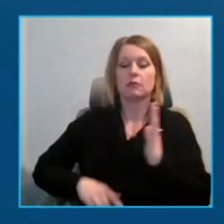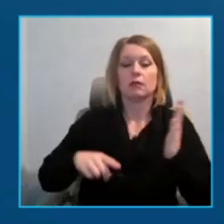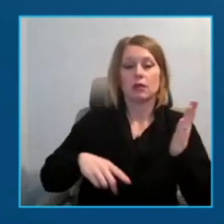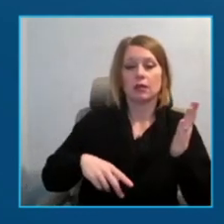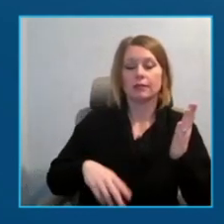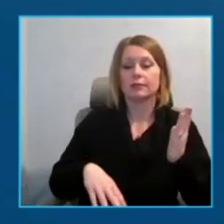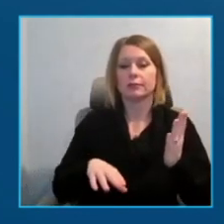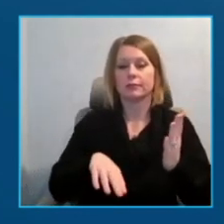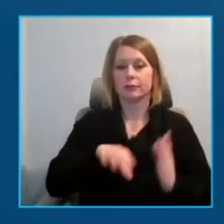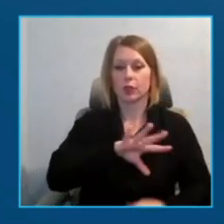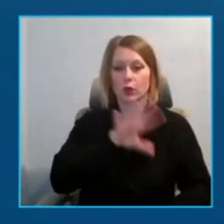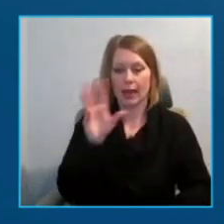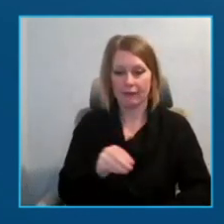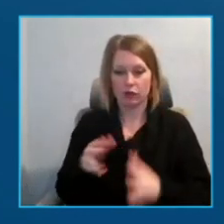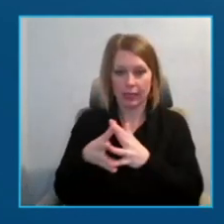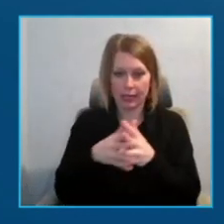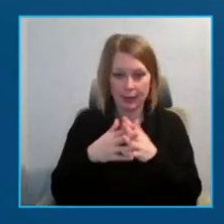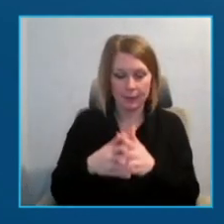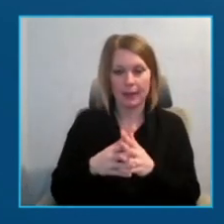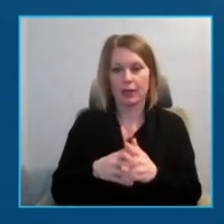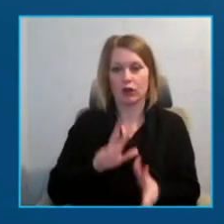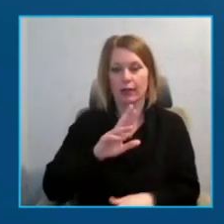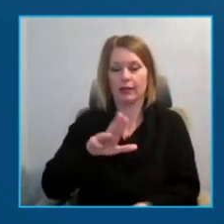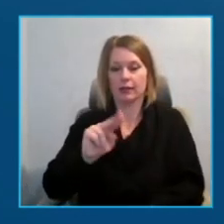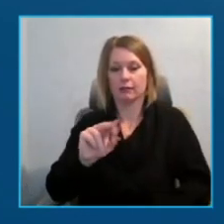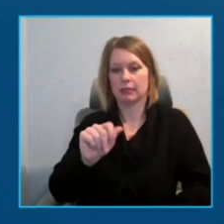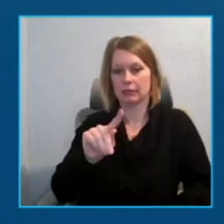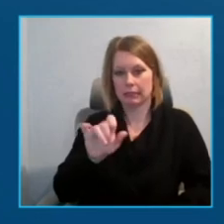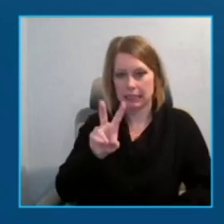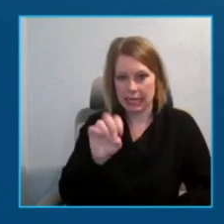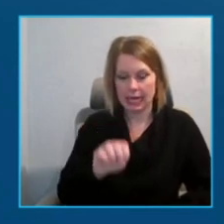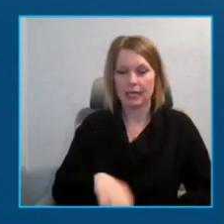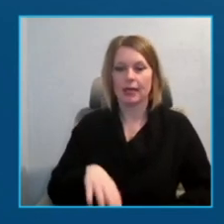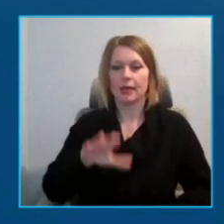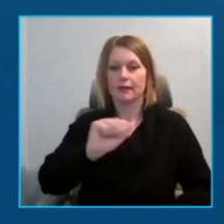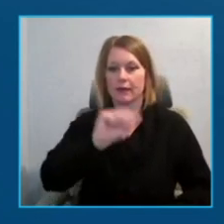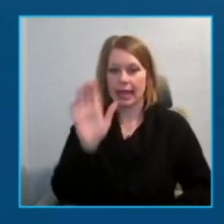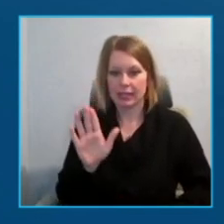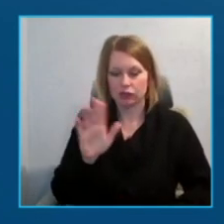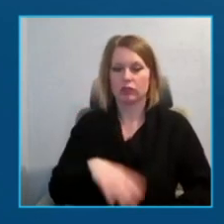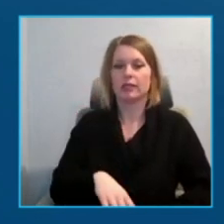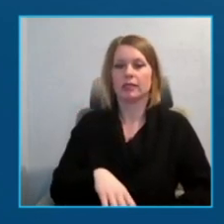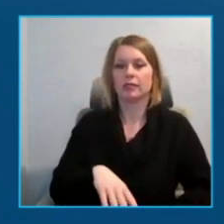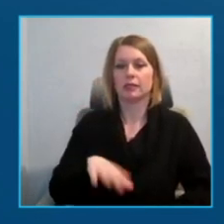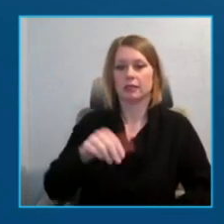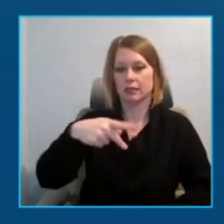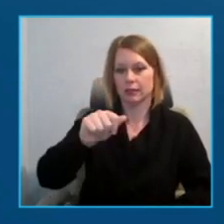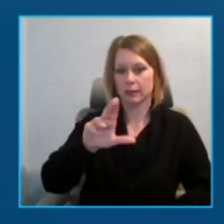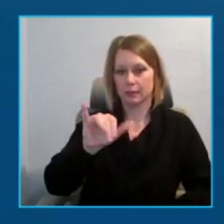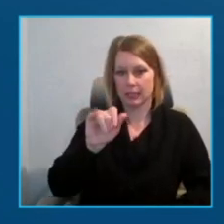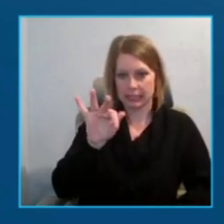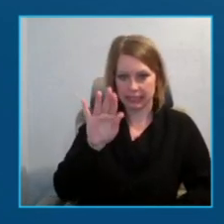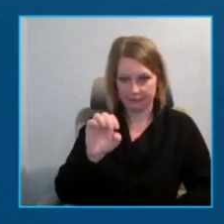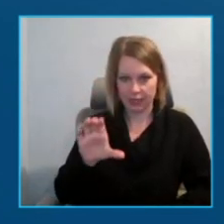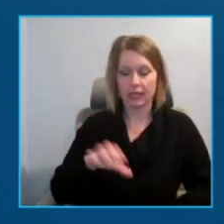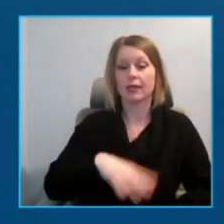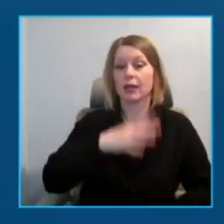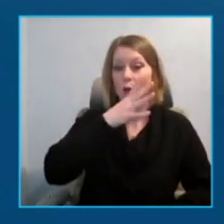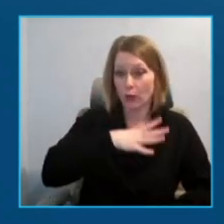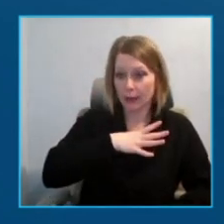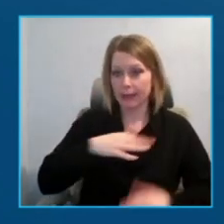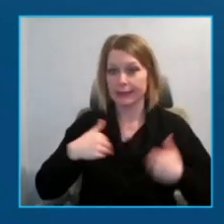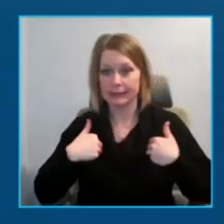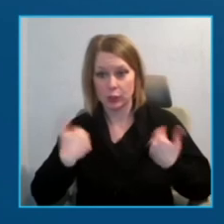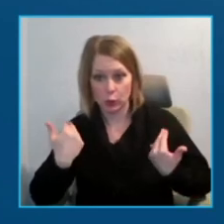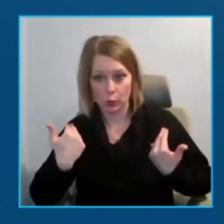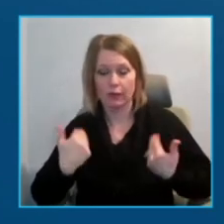American, Native Americans, Asian Pacific, Latino. Now women are in there. The women's group is in there, and the youth is in there. The Young